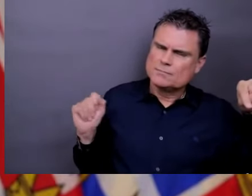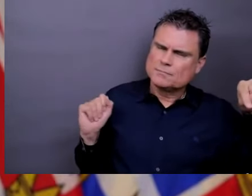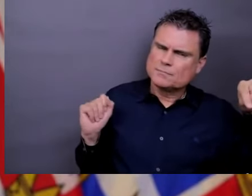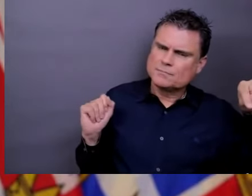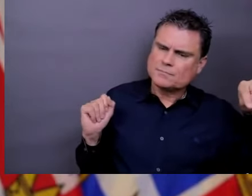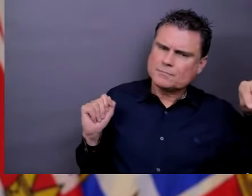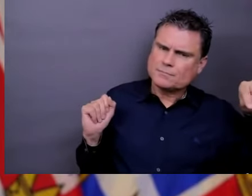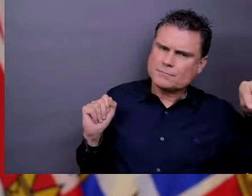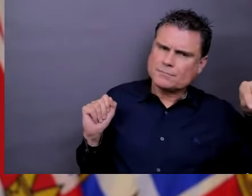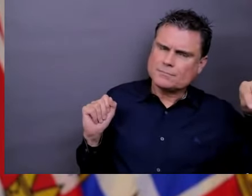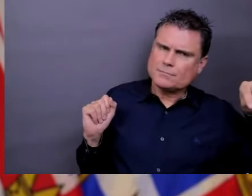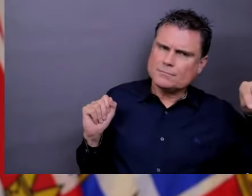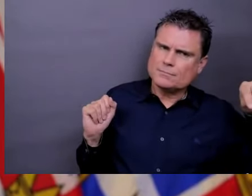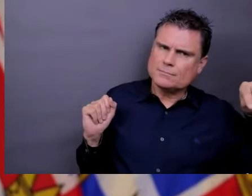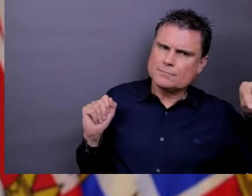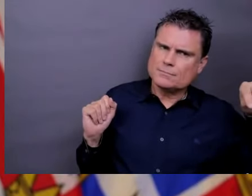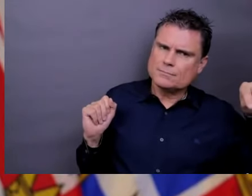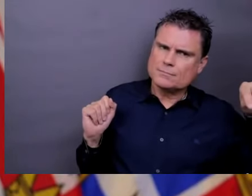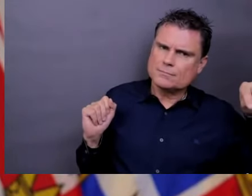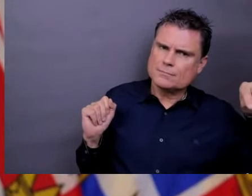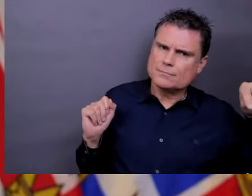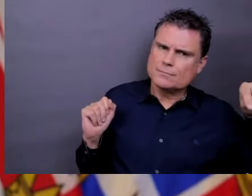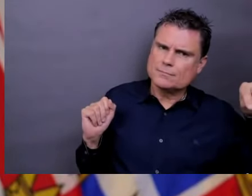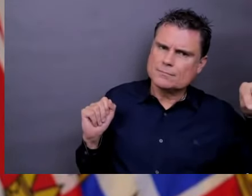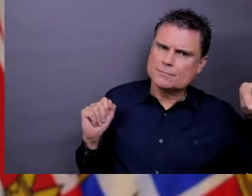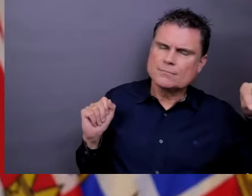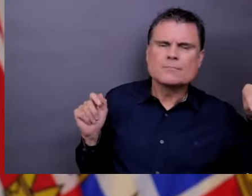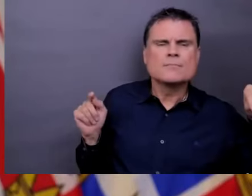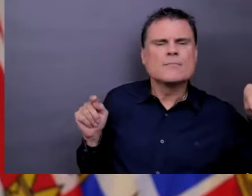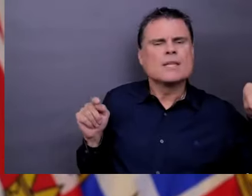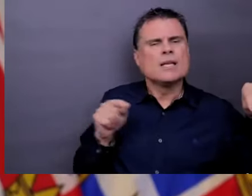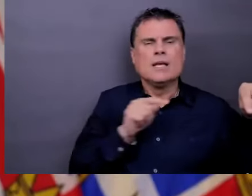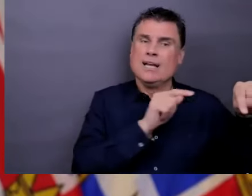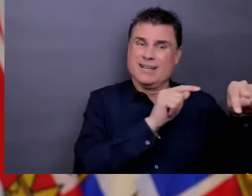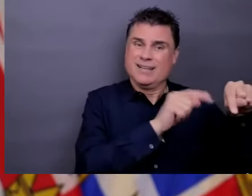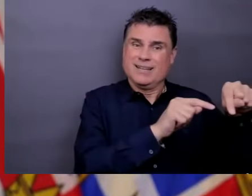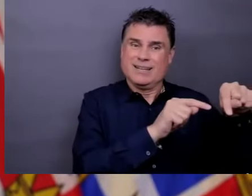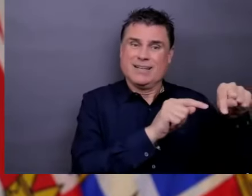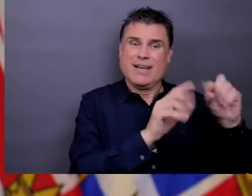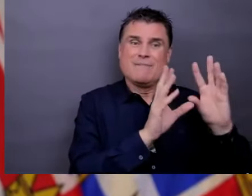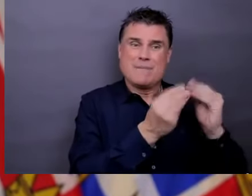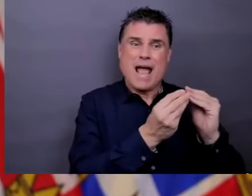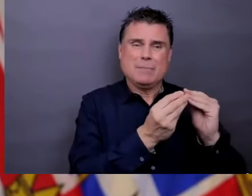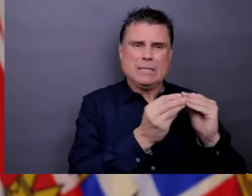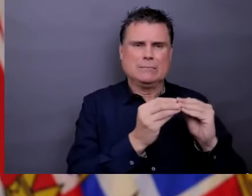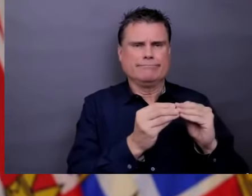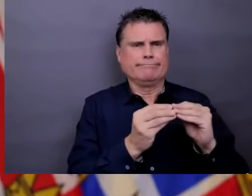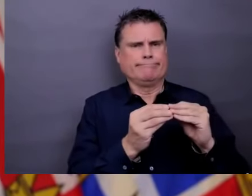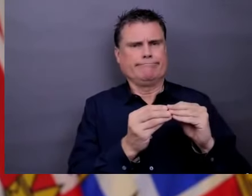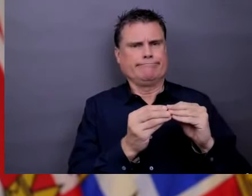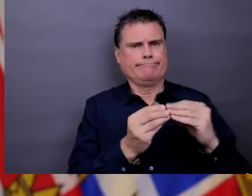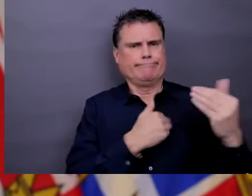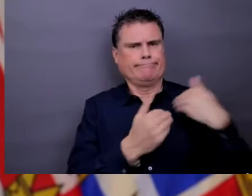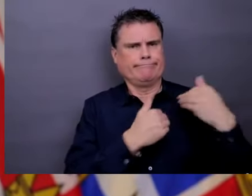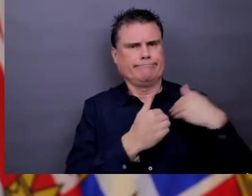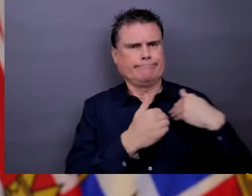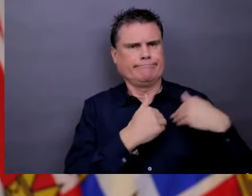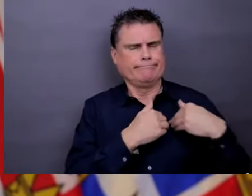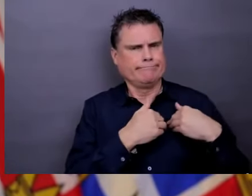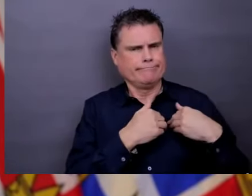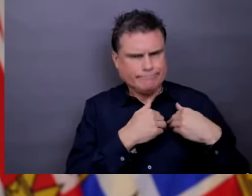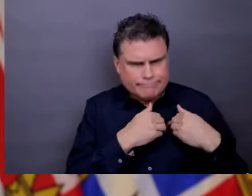And I realize there's issues around privacy, but they have a right to know. And if they haven't all been vaccinated, can you tell us